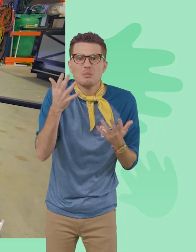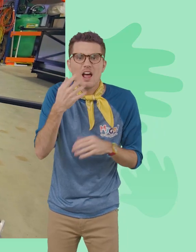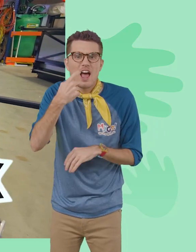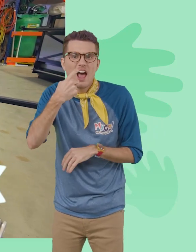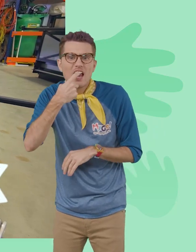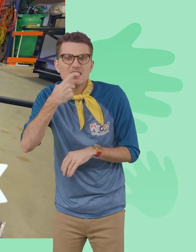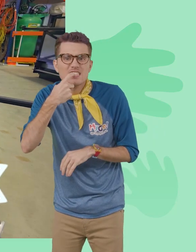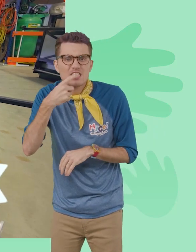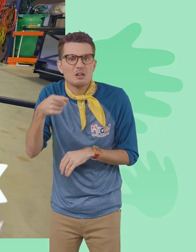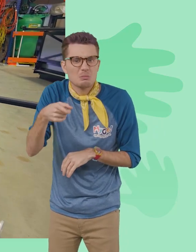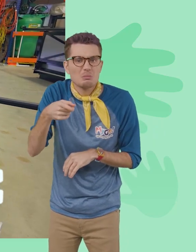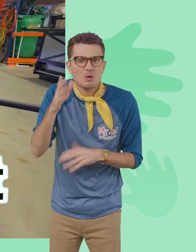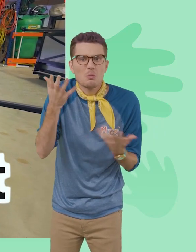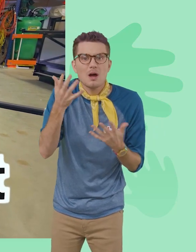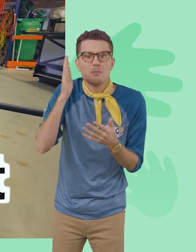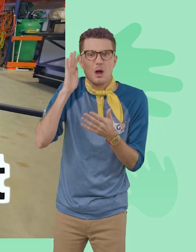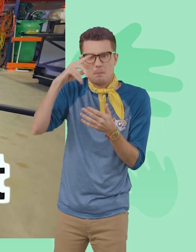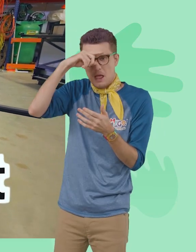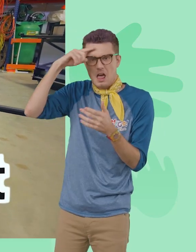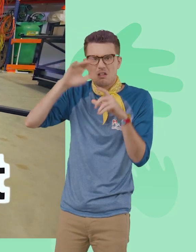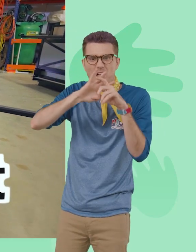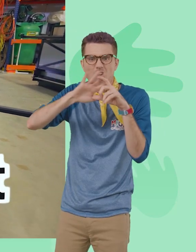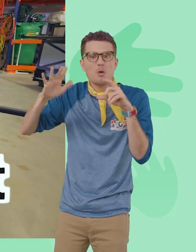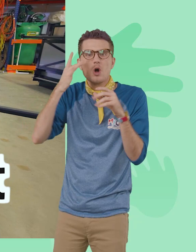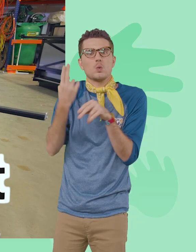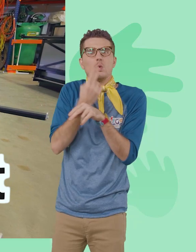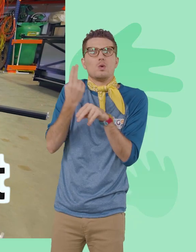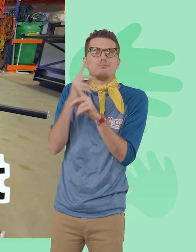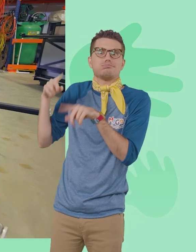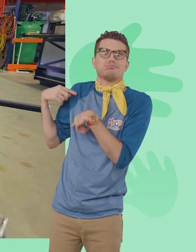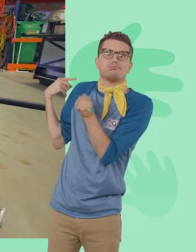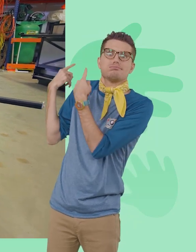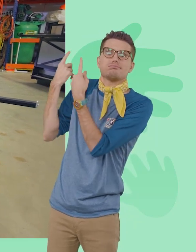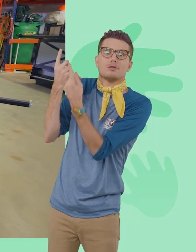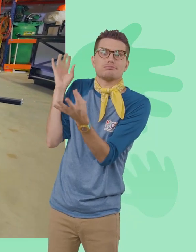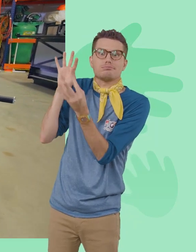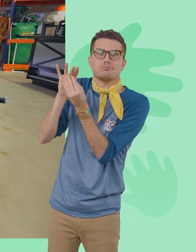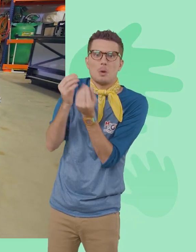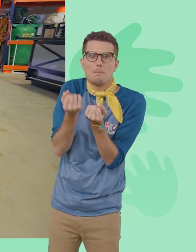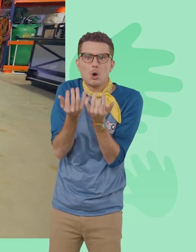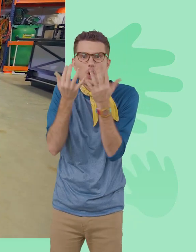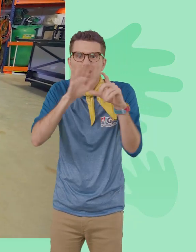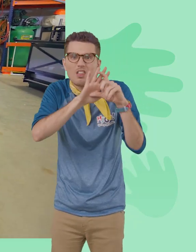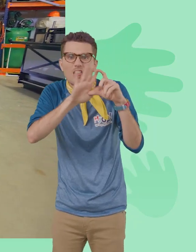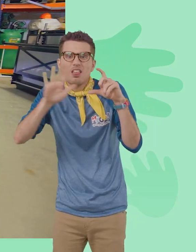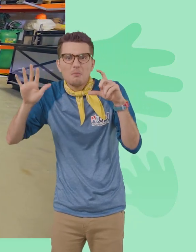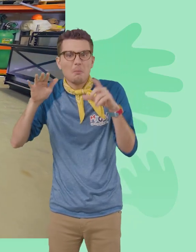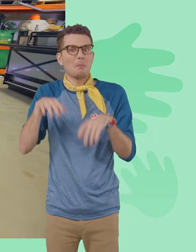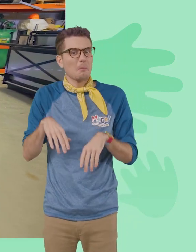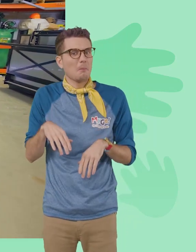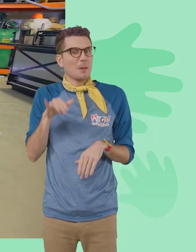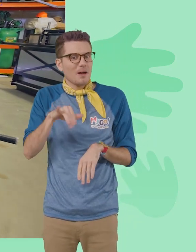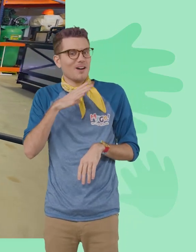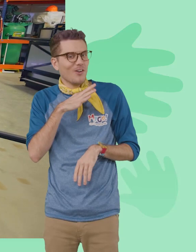turn black and a little bit burnt over time. And it's so cool! Okay, there we go. Hey!